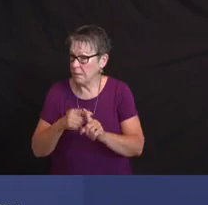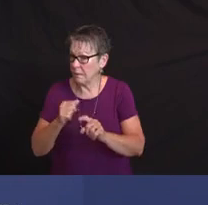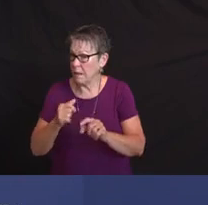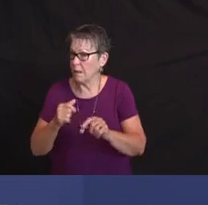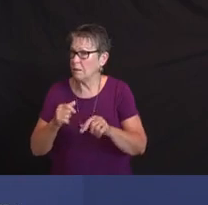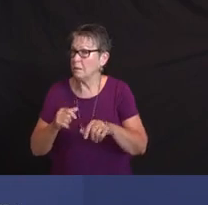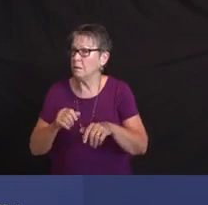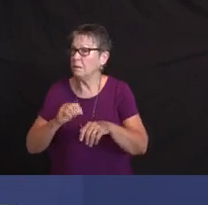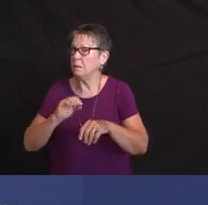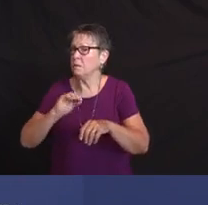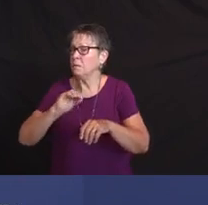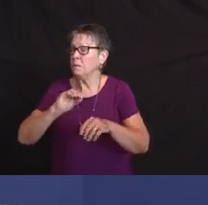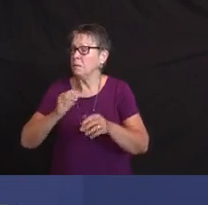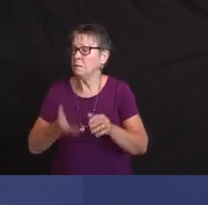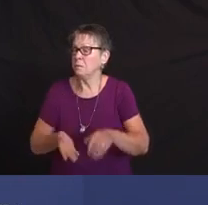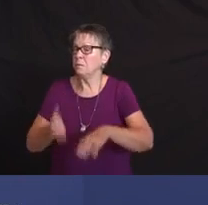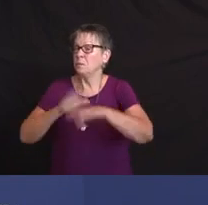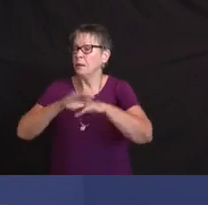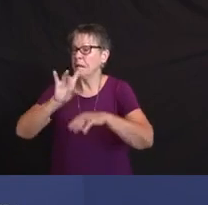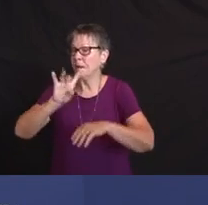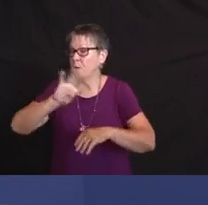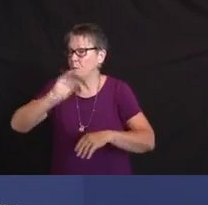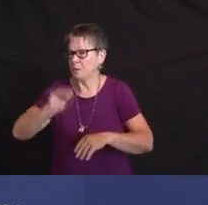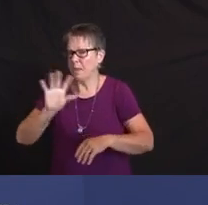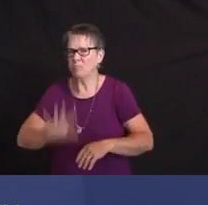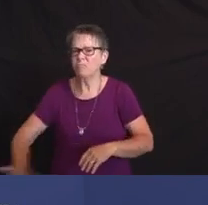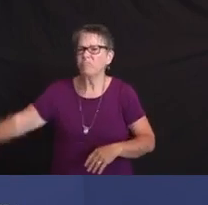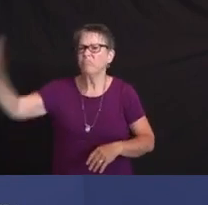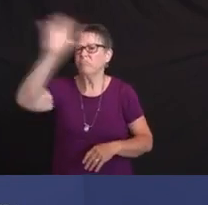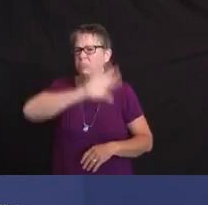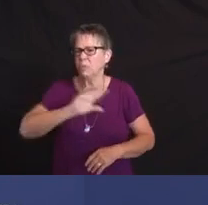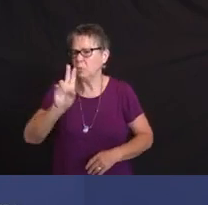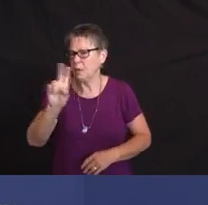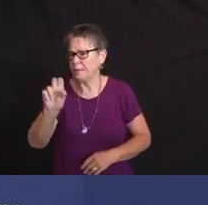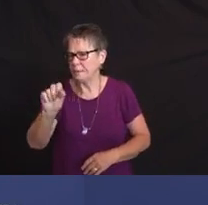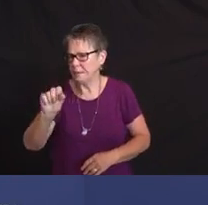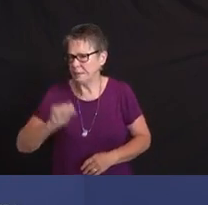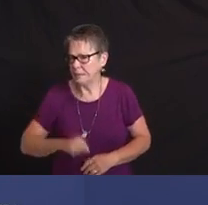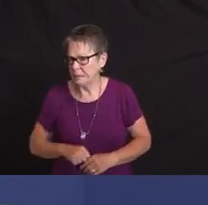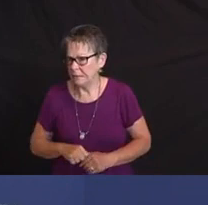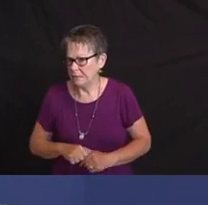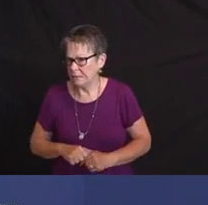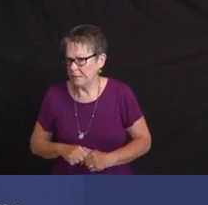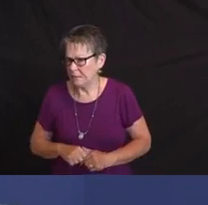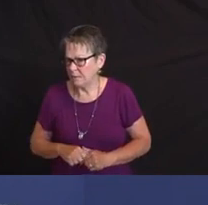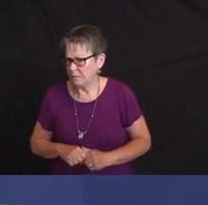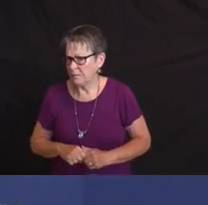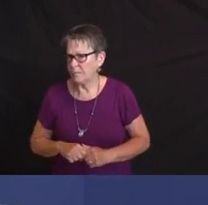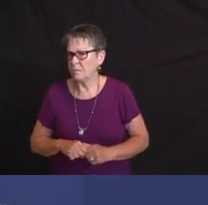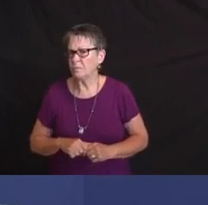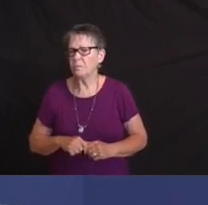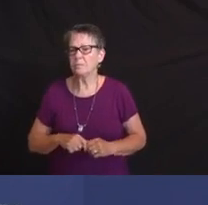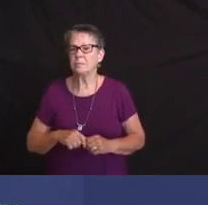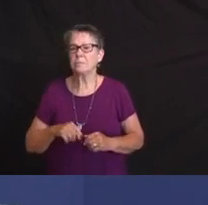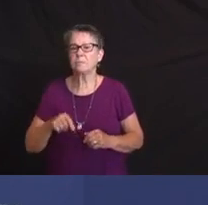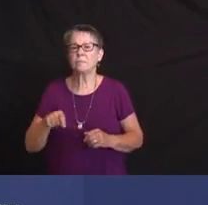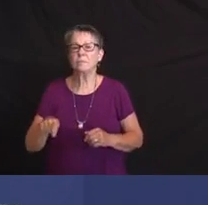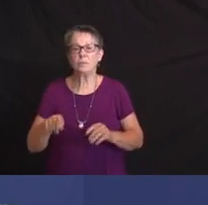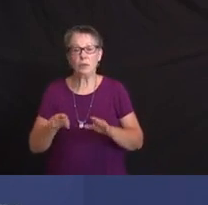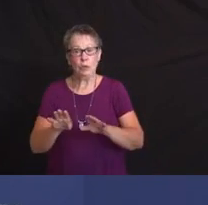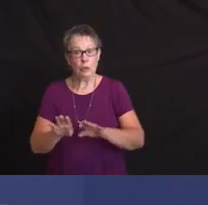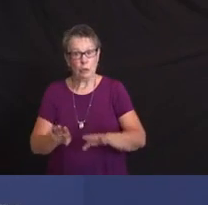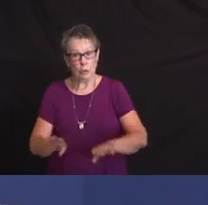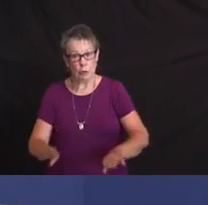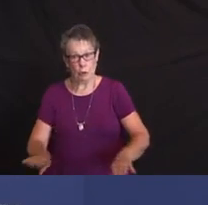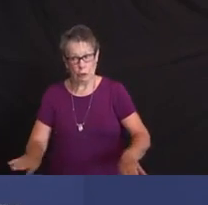week. And long-haul or prolonged symptoms of COVID-19 are also